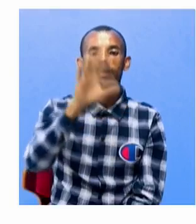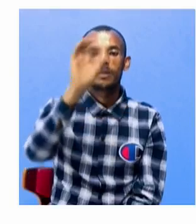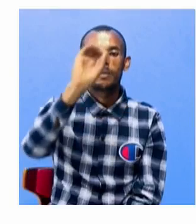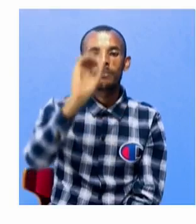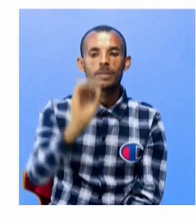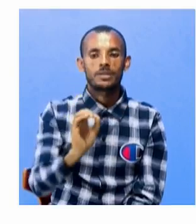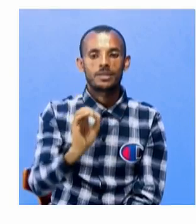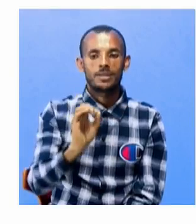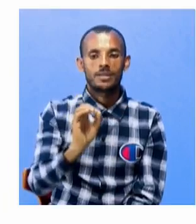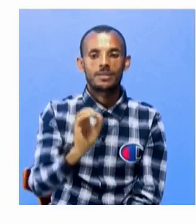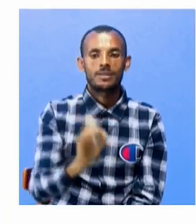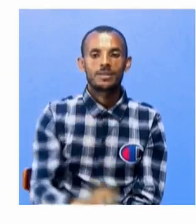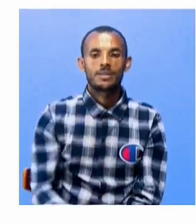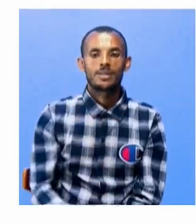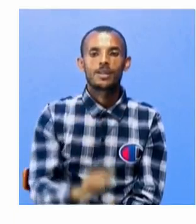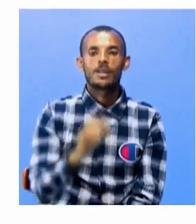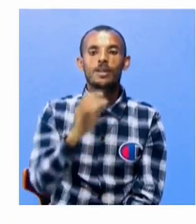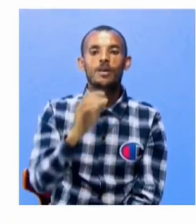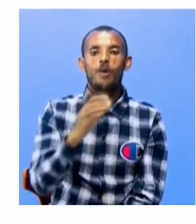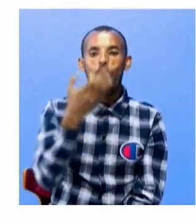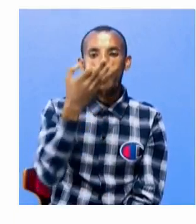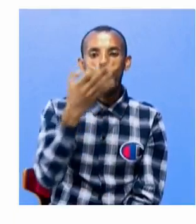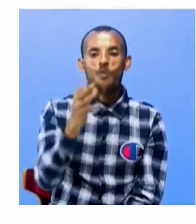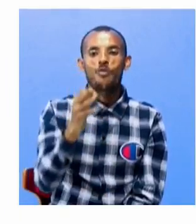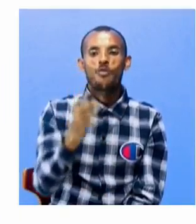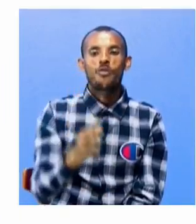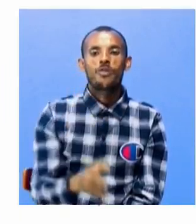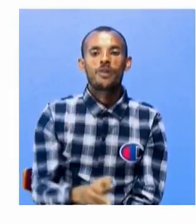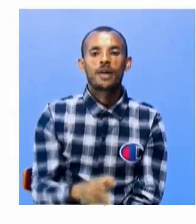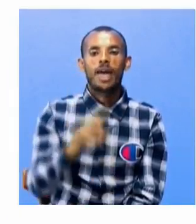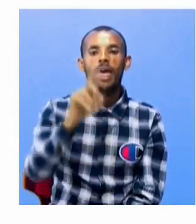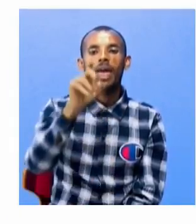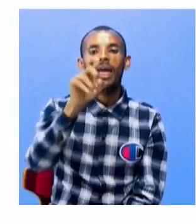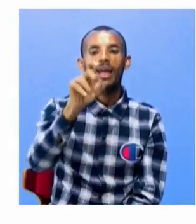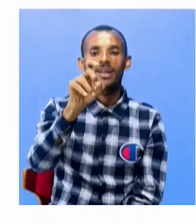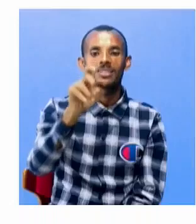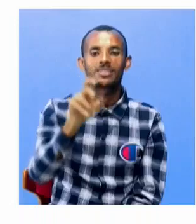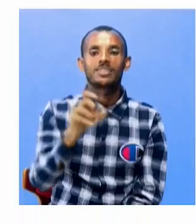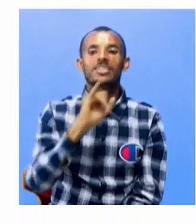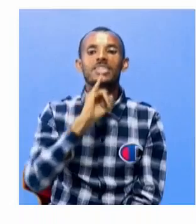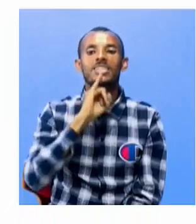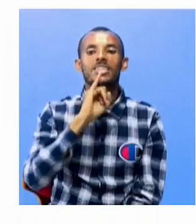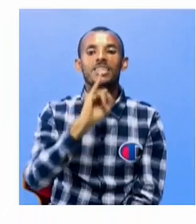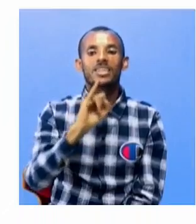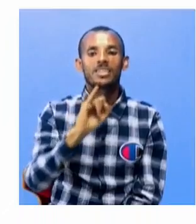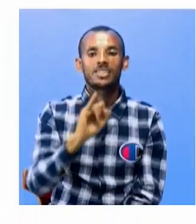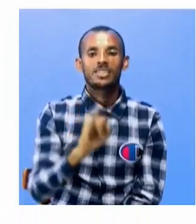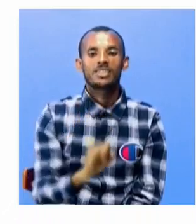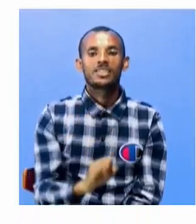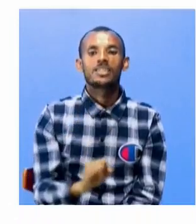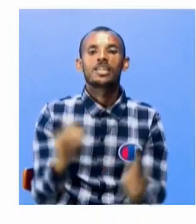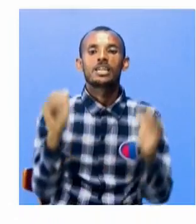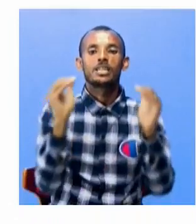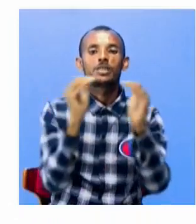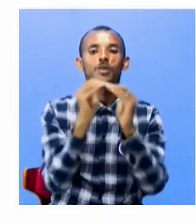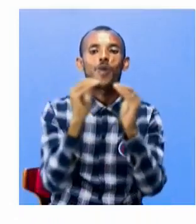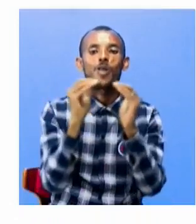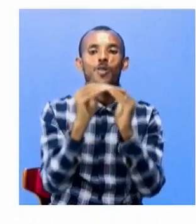5% of x is